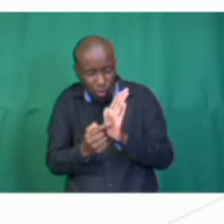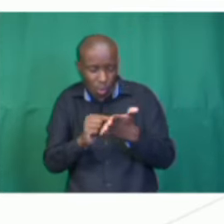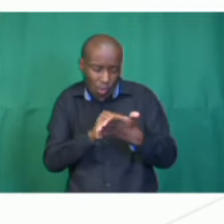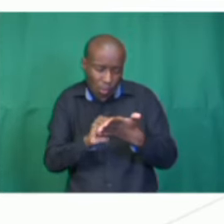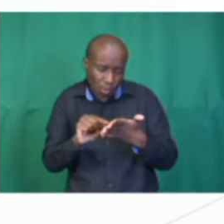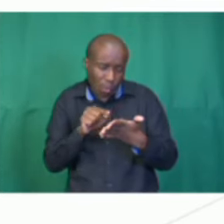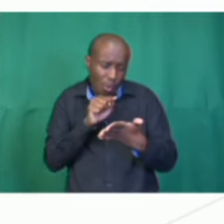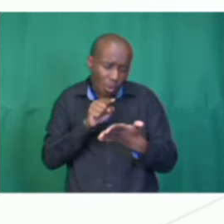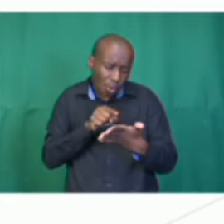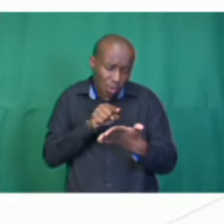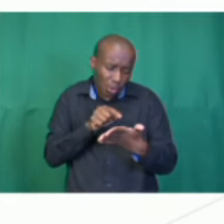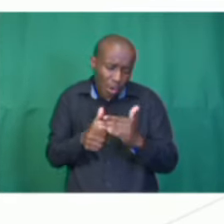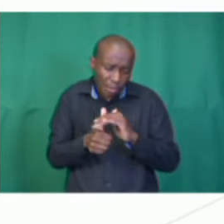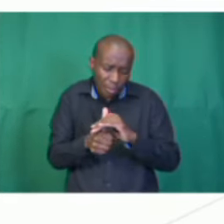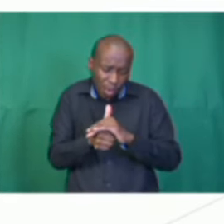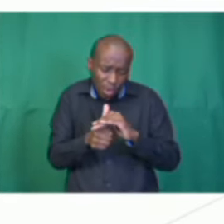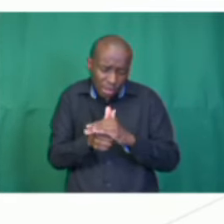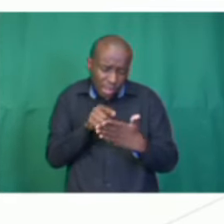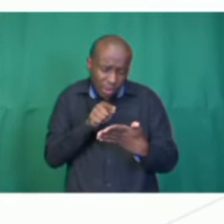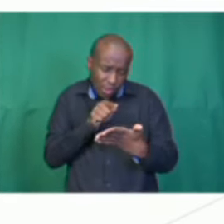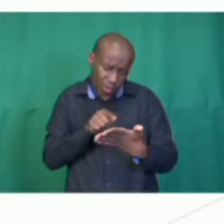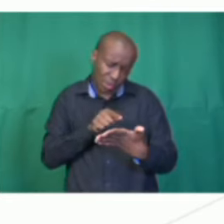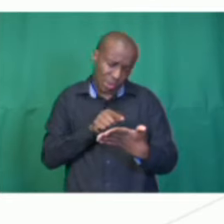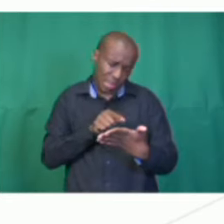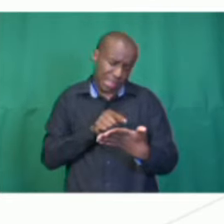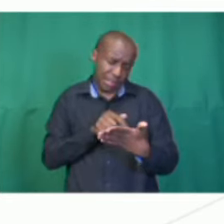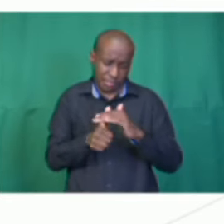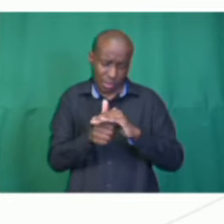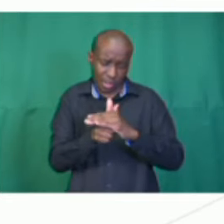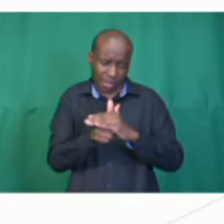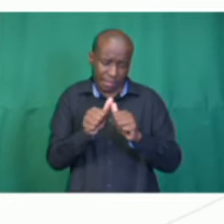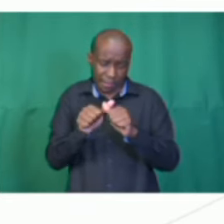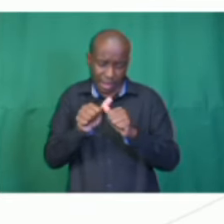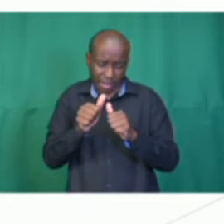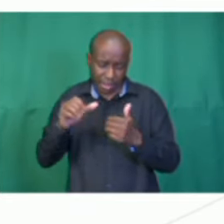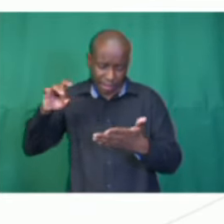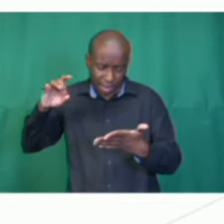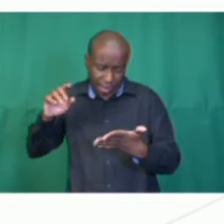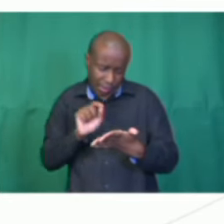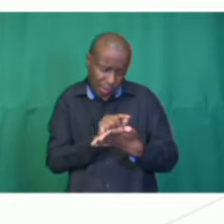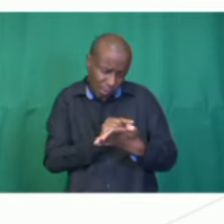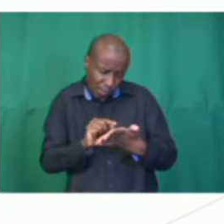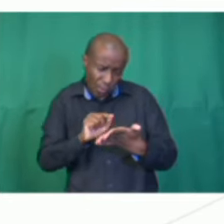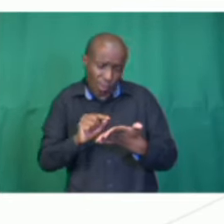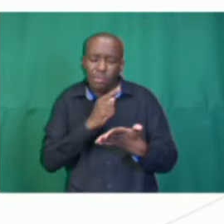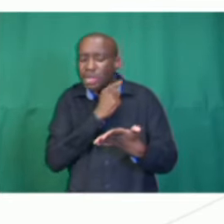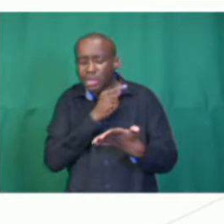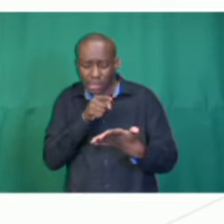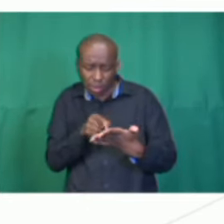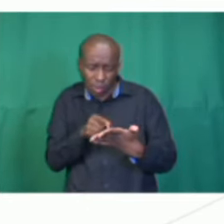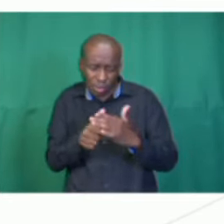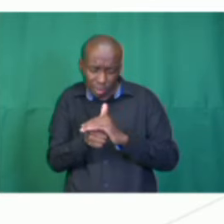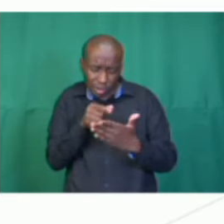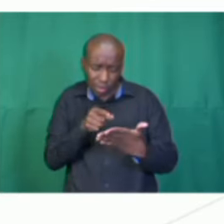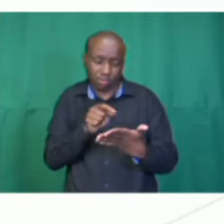notes of the things that seemingly stand out for you, of the things that are most interesting for you, or of the